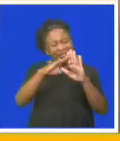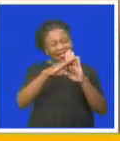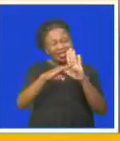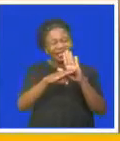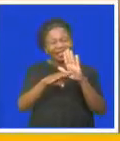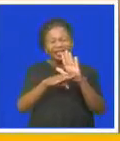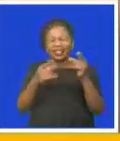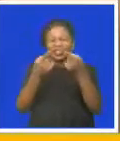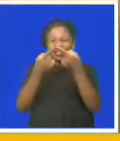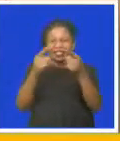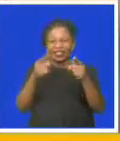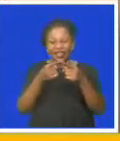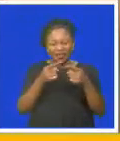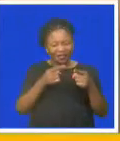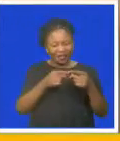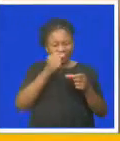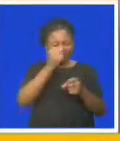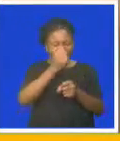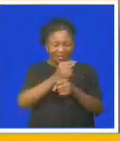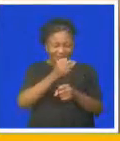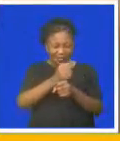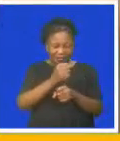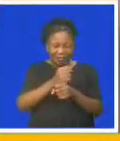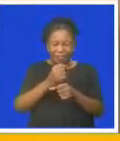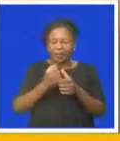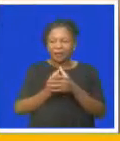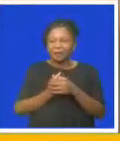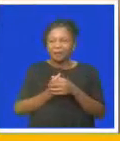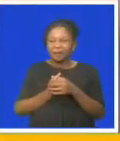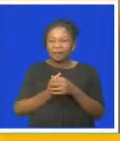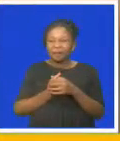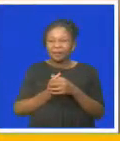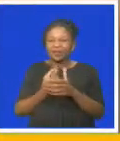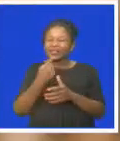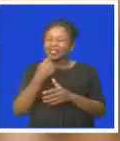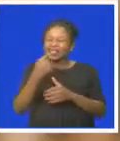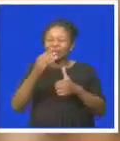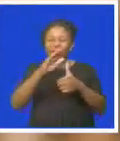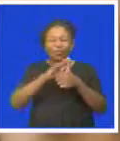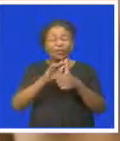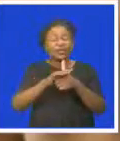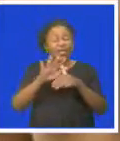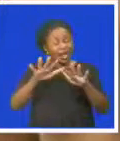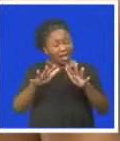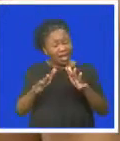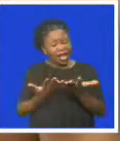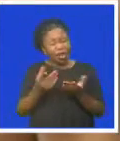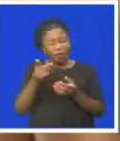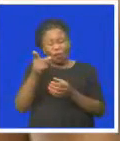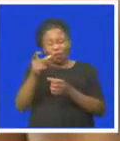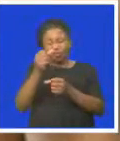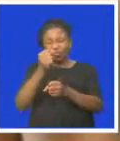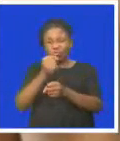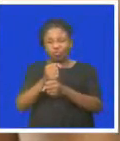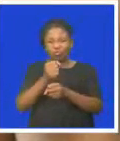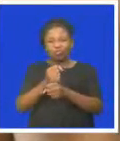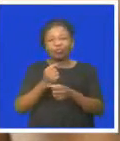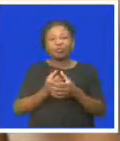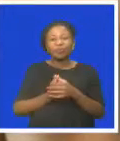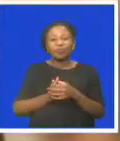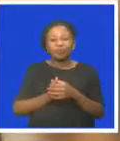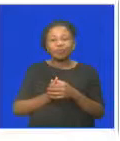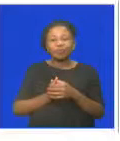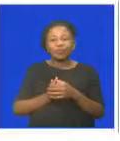jobs, state the importance of different types of jobs, discuss the pictures